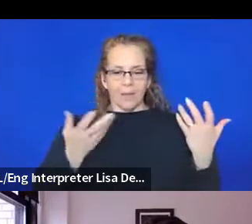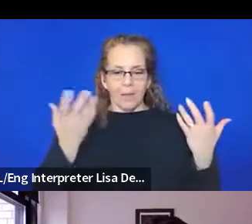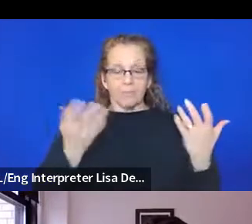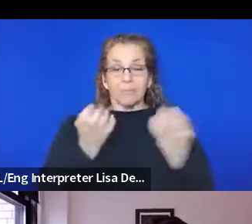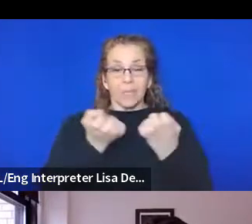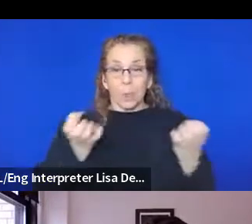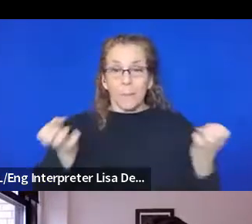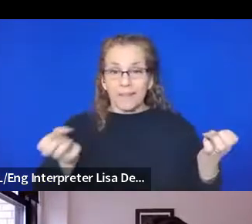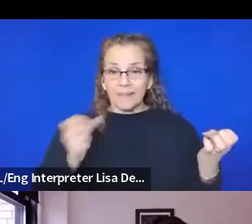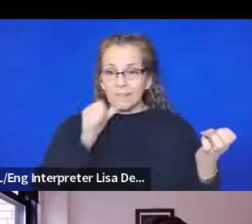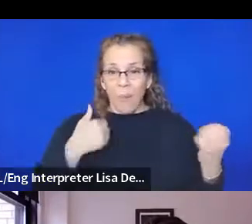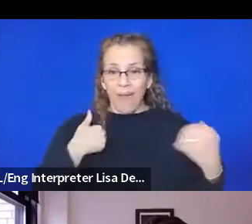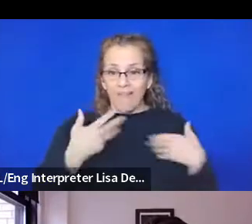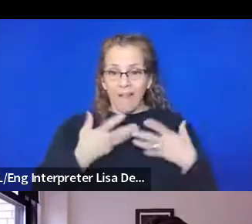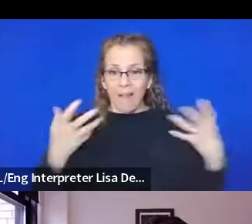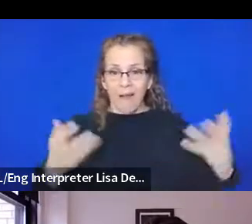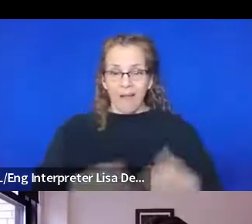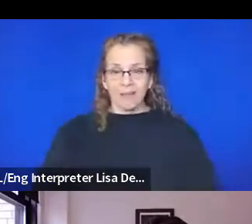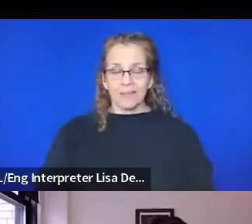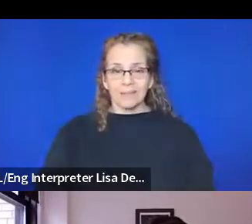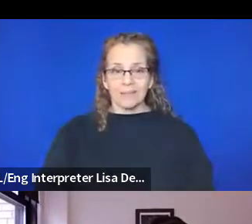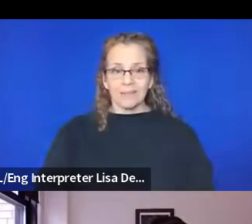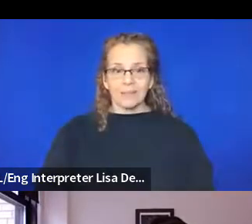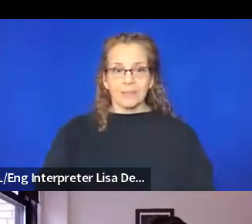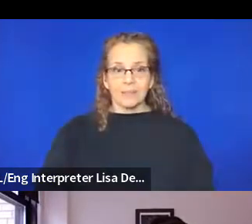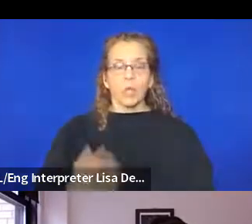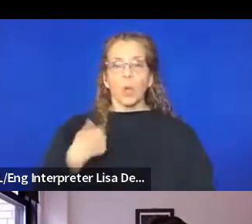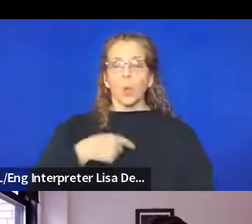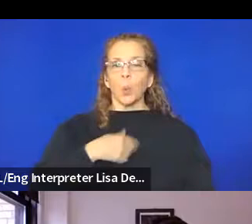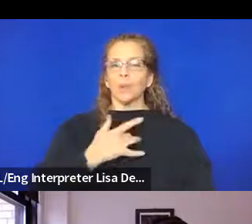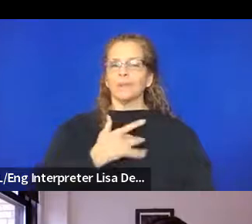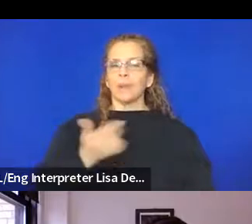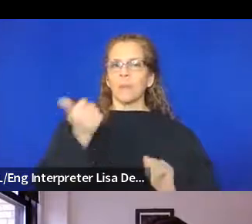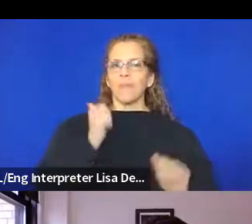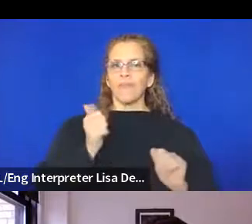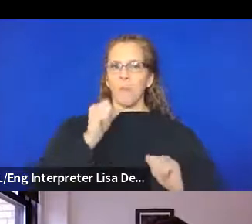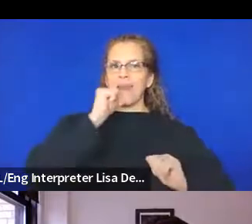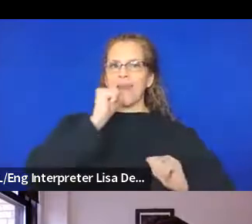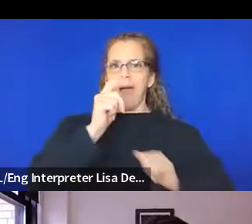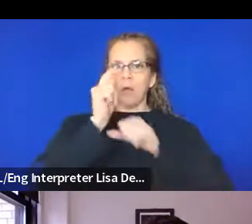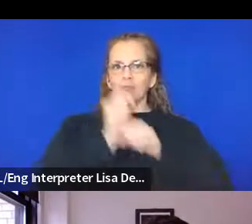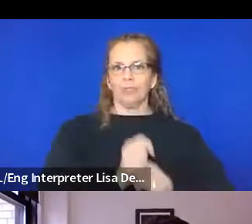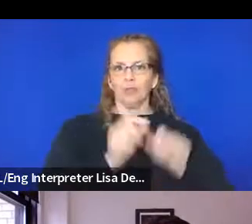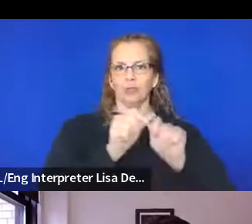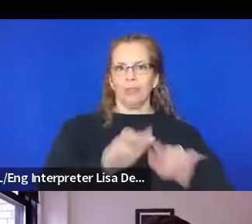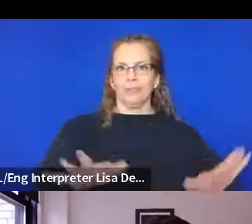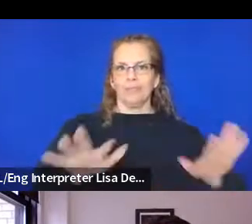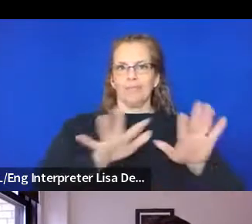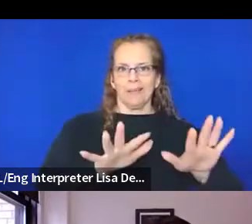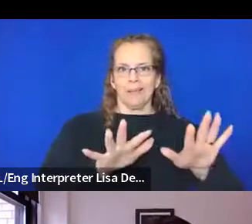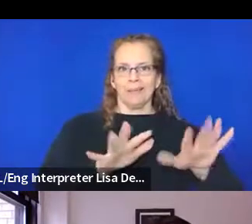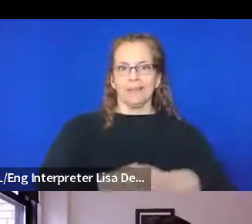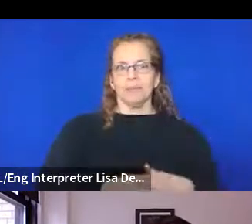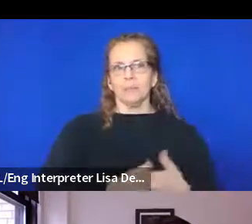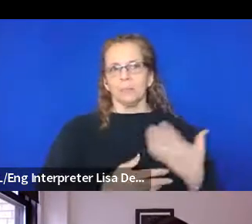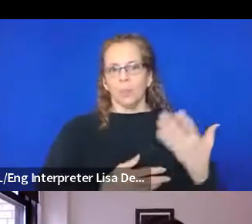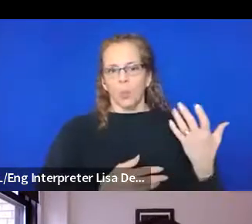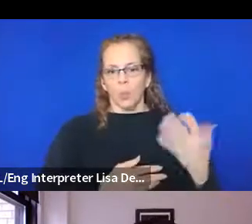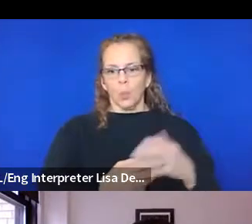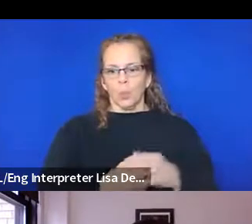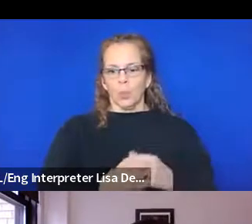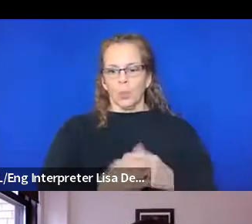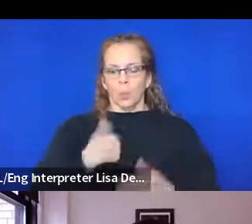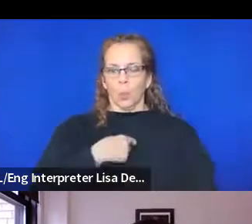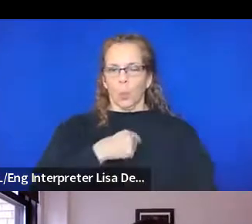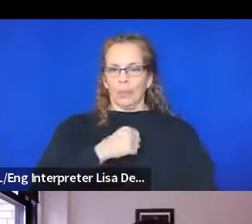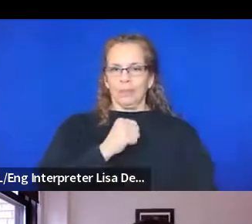equipment. And part of it is we perform in non-traditional spaces. And so a lot of those things are just like by design, we don't need a ton